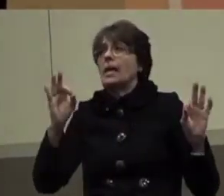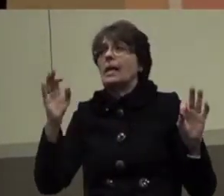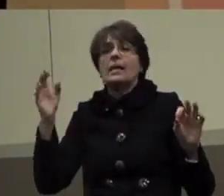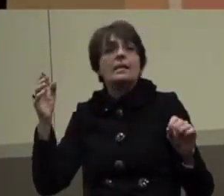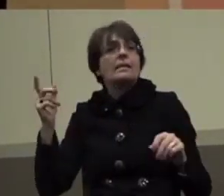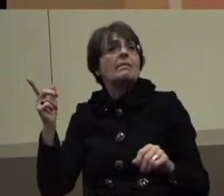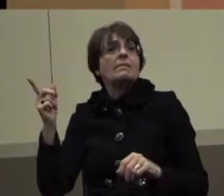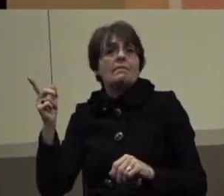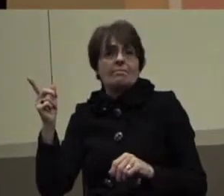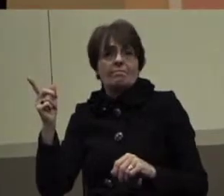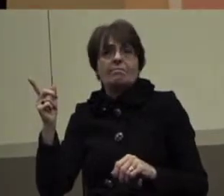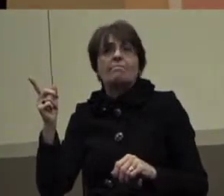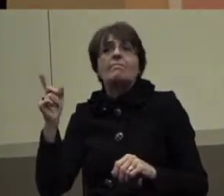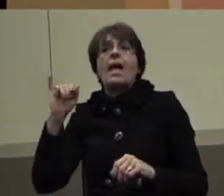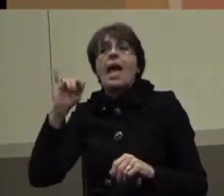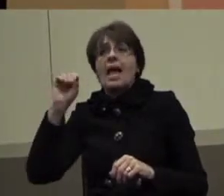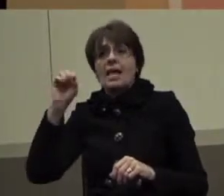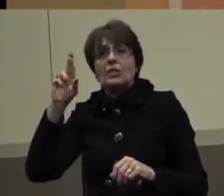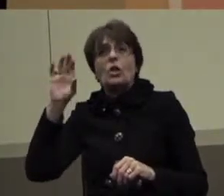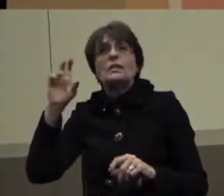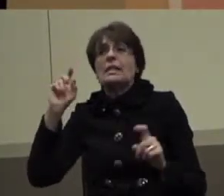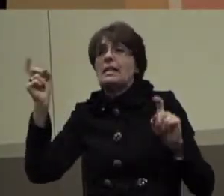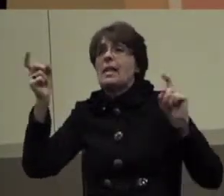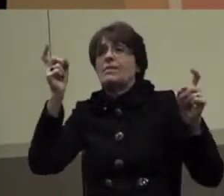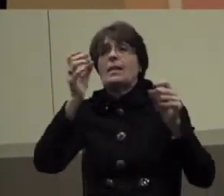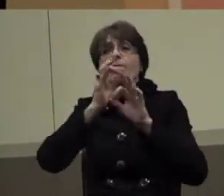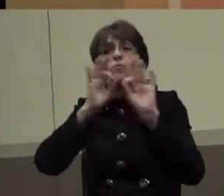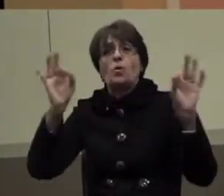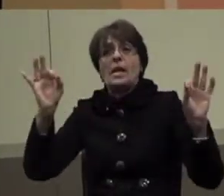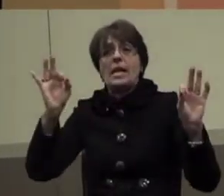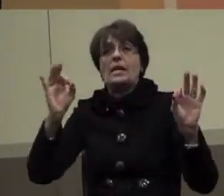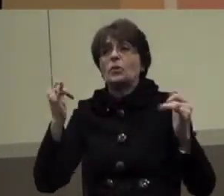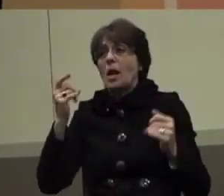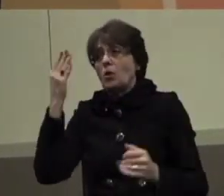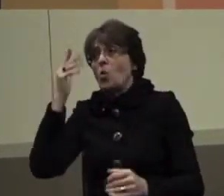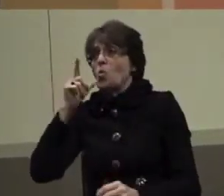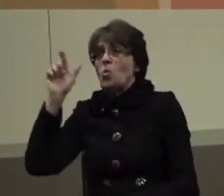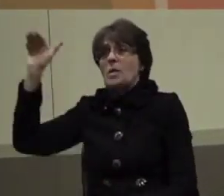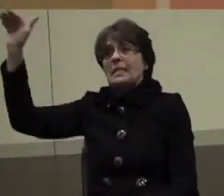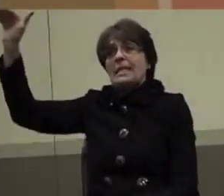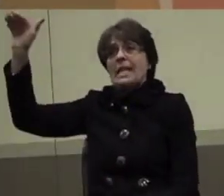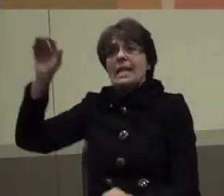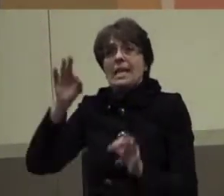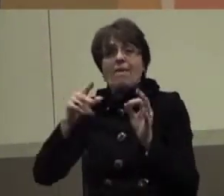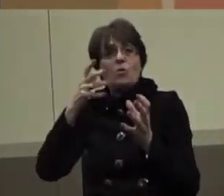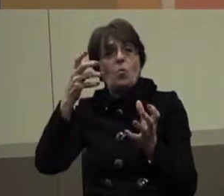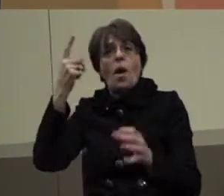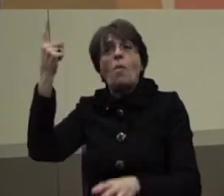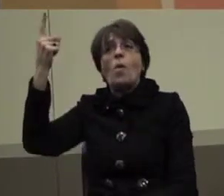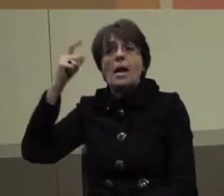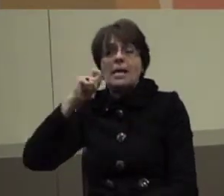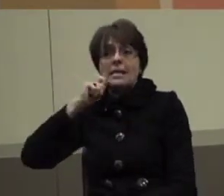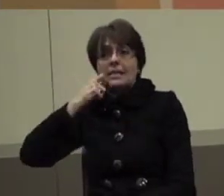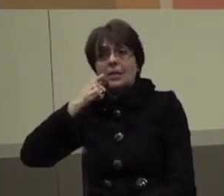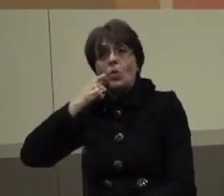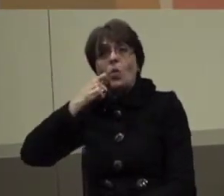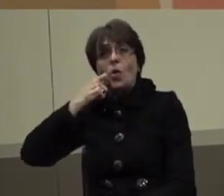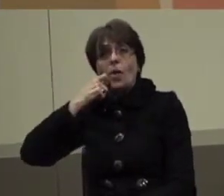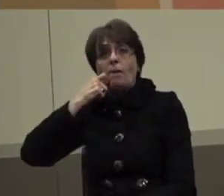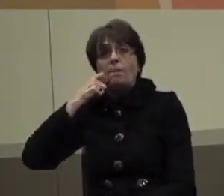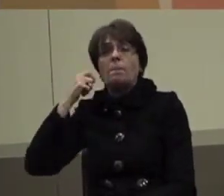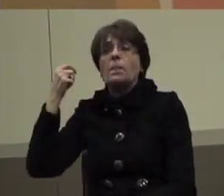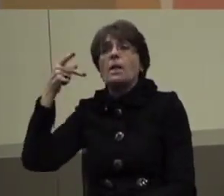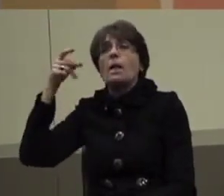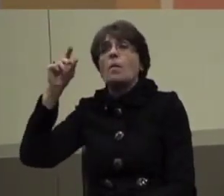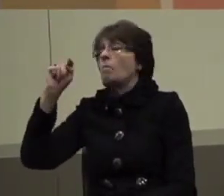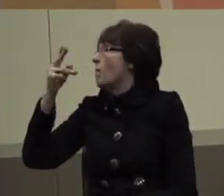time. Awesome. So now you know who to see if you want one of those. Very cool. These are the potholder